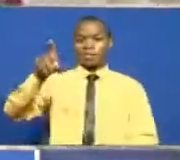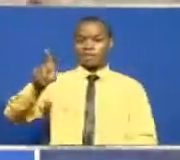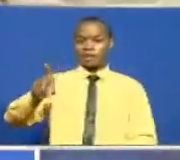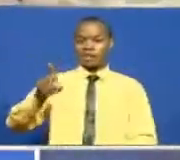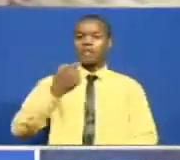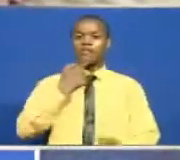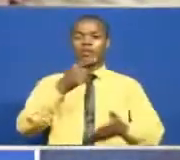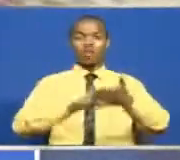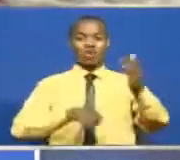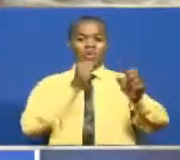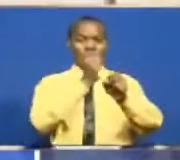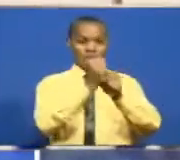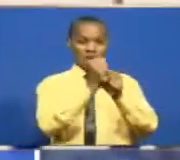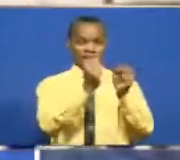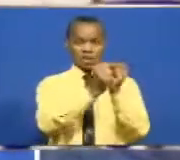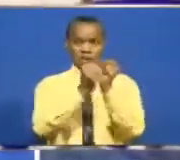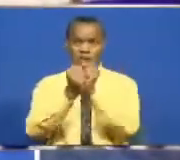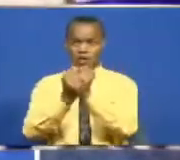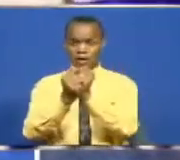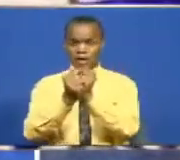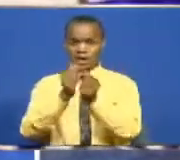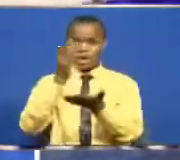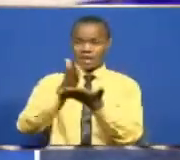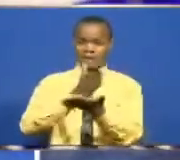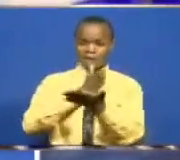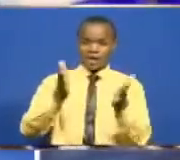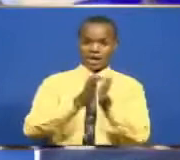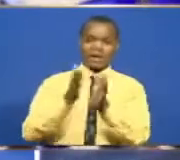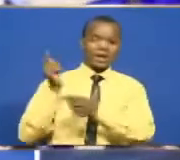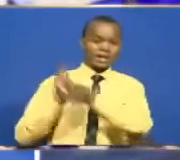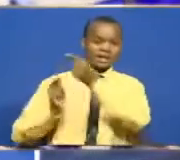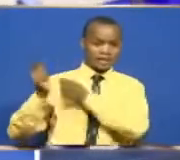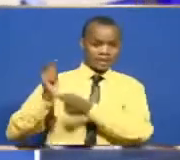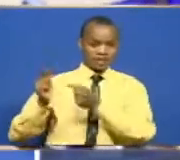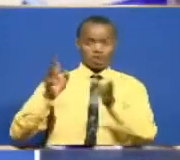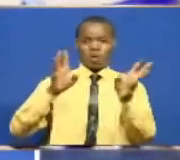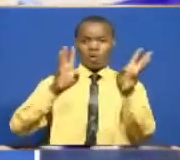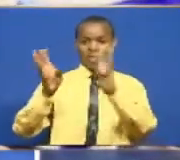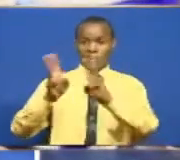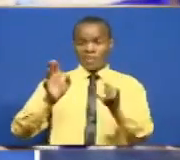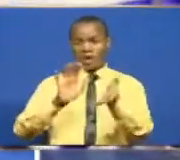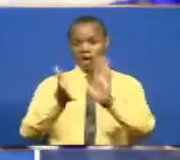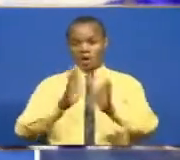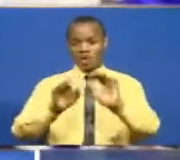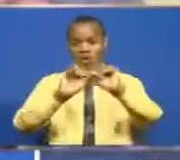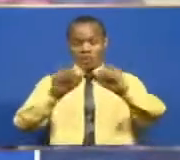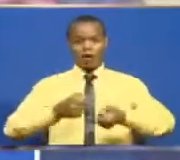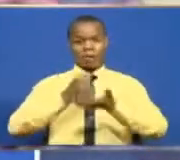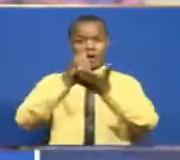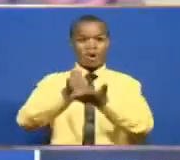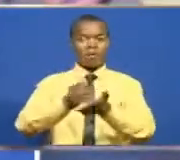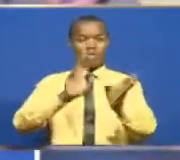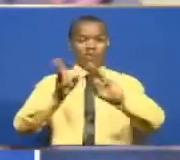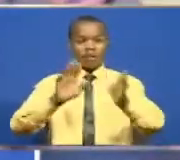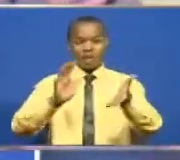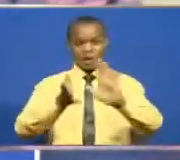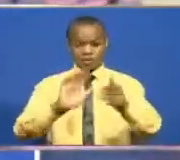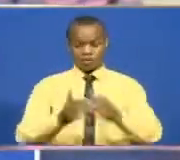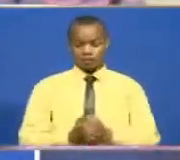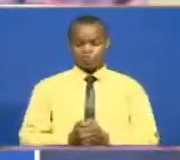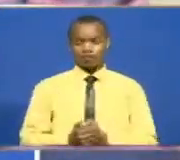collaboration between meteorologists and traditional weather experts will assist in building confidence on weather prediction. And how the two